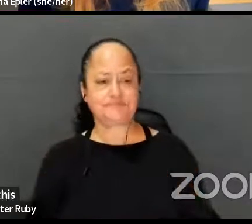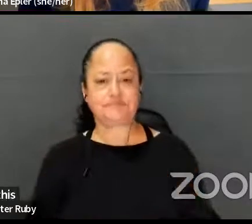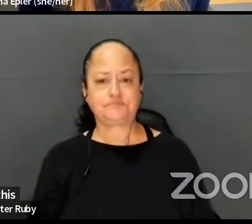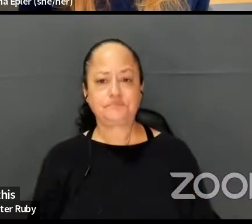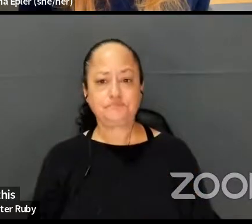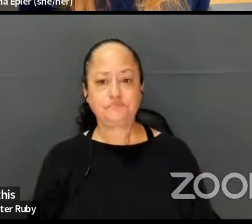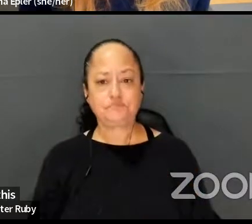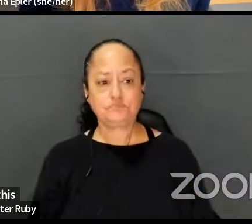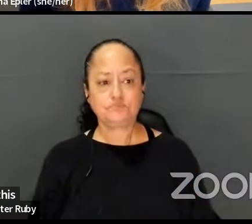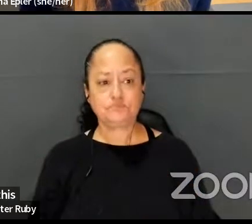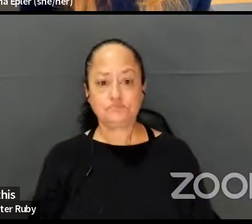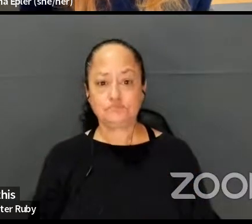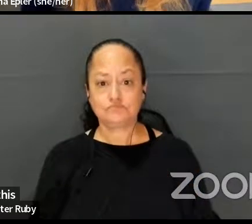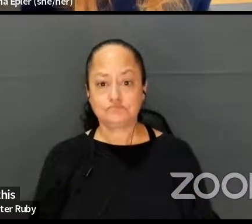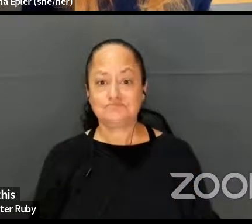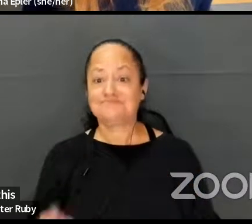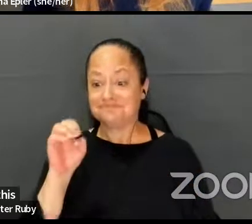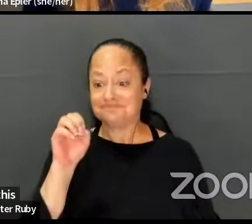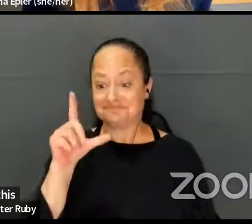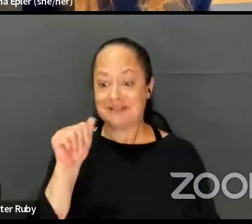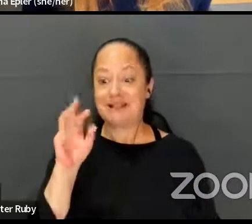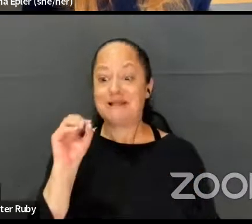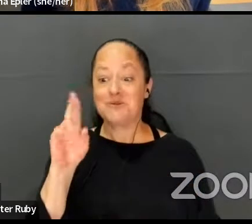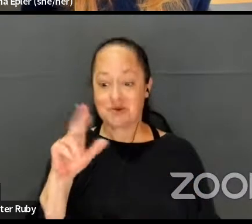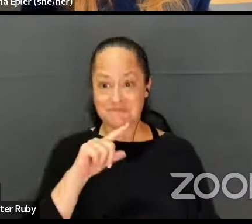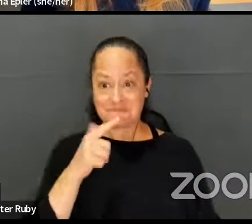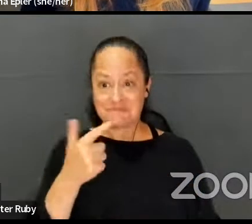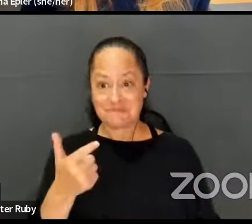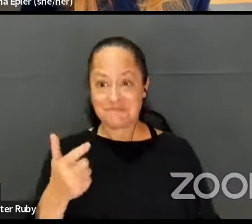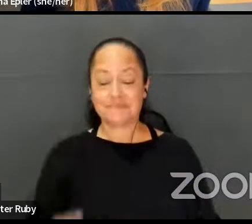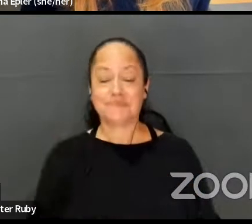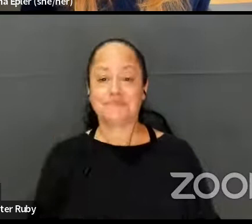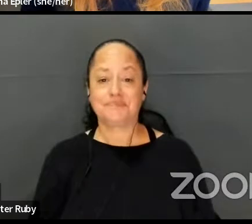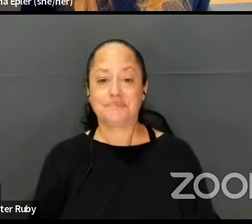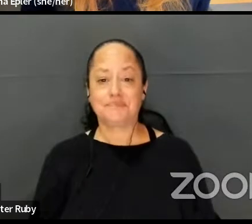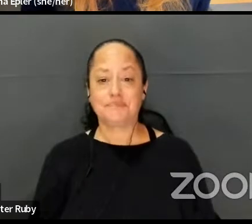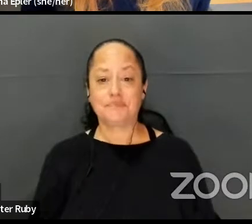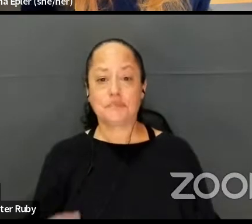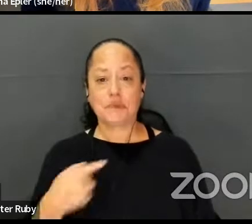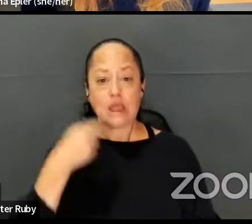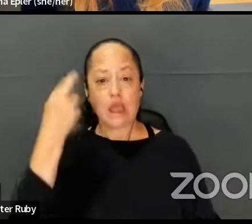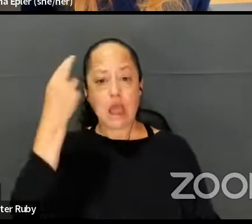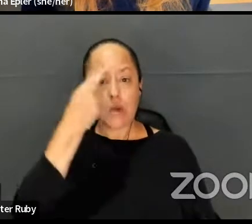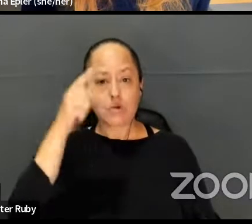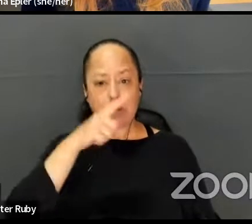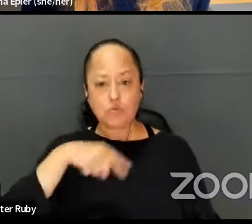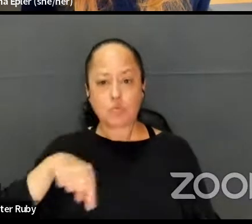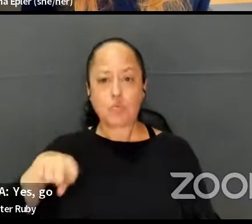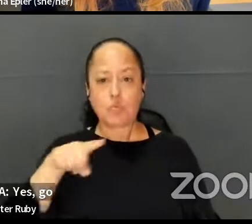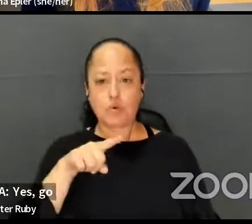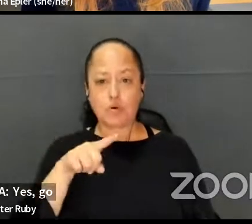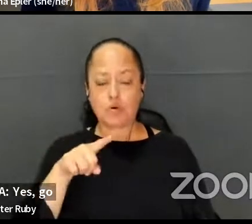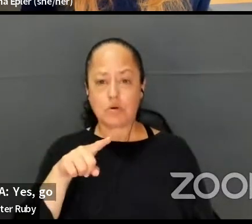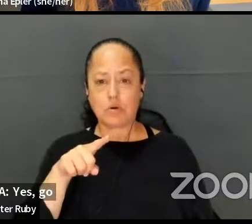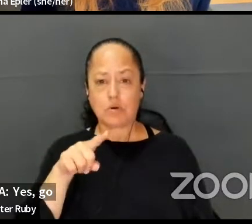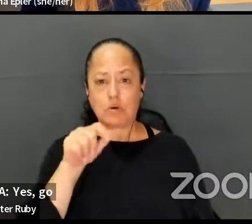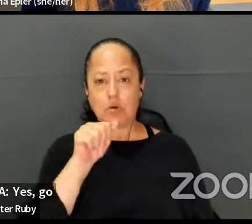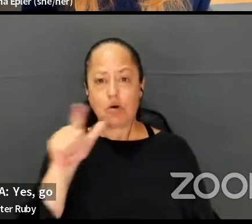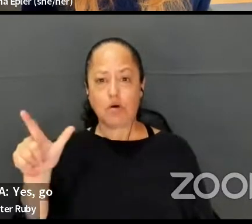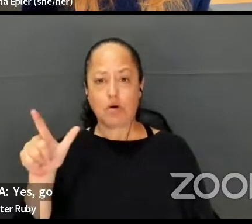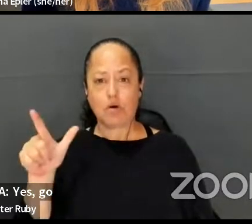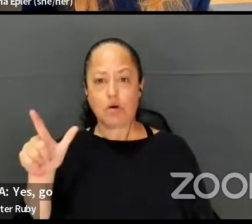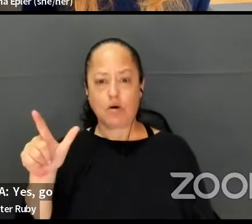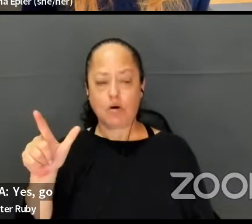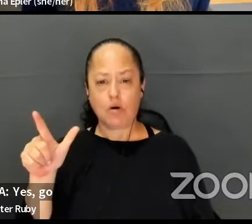start? Yes, go ahead. I realize that we're all, whether we want to or